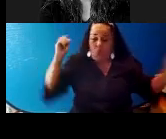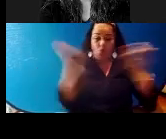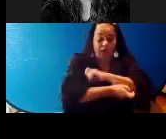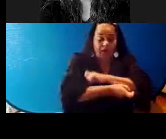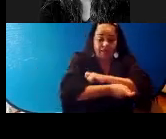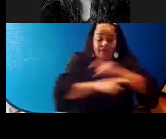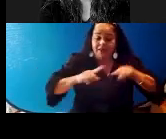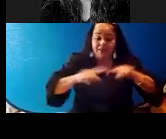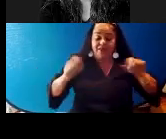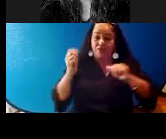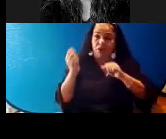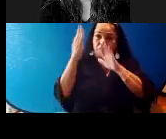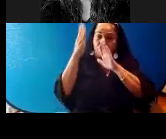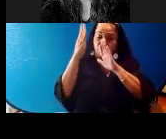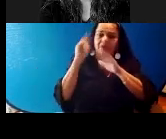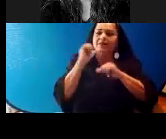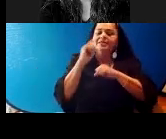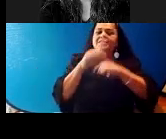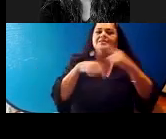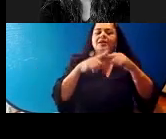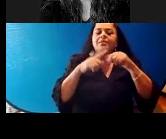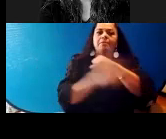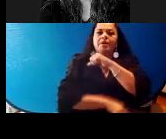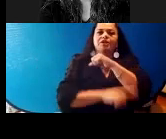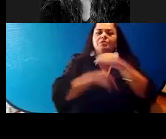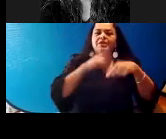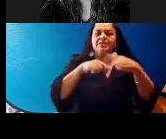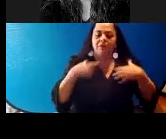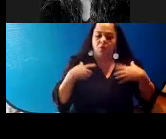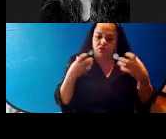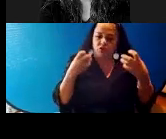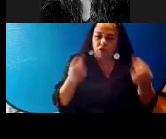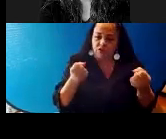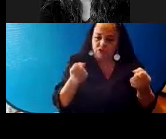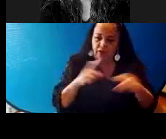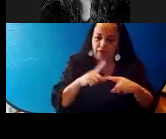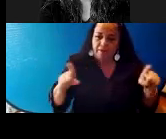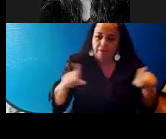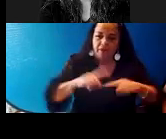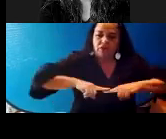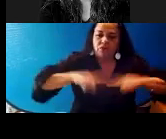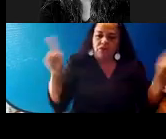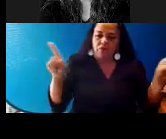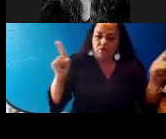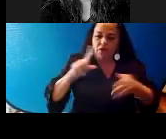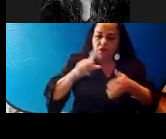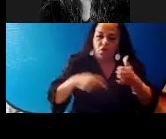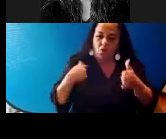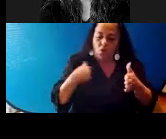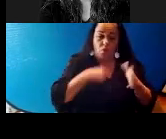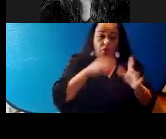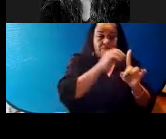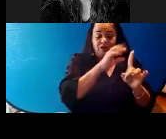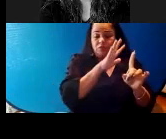punishment, right? It's really more about restoration, and it's not perfect, but it's so different than what we all have here and what we have been exposed to,